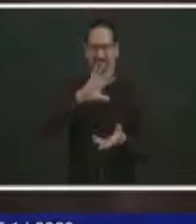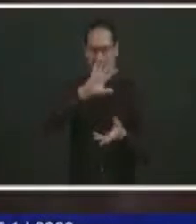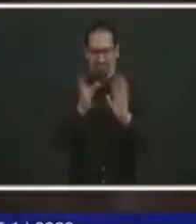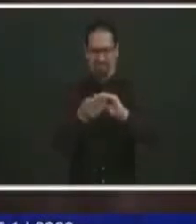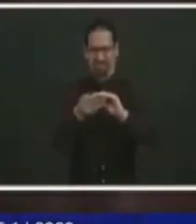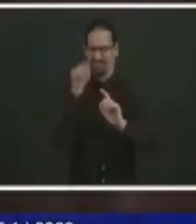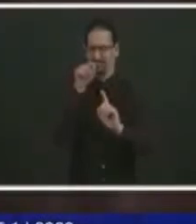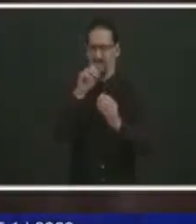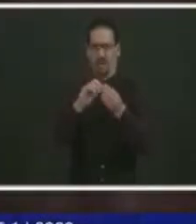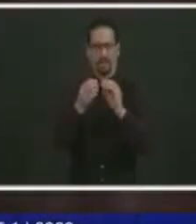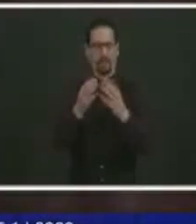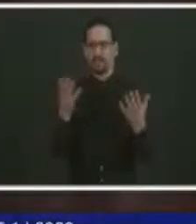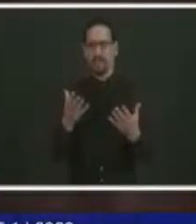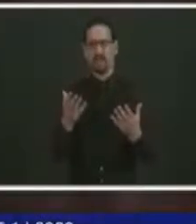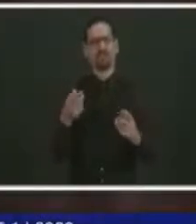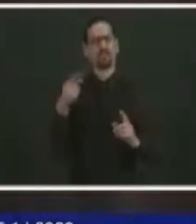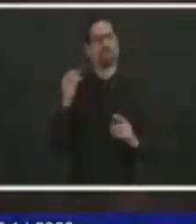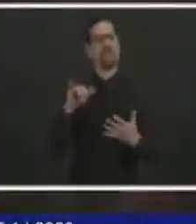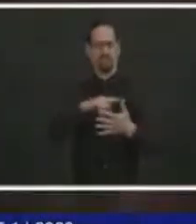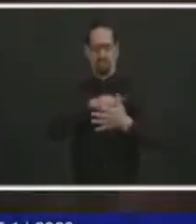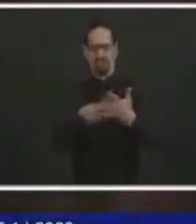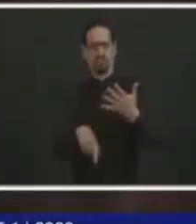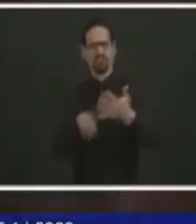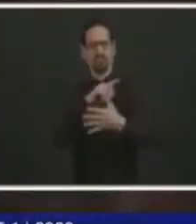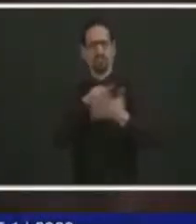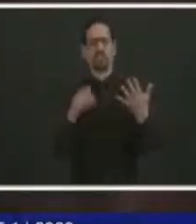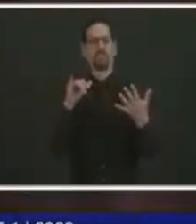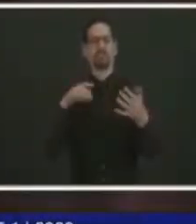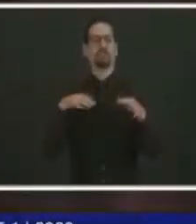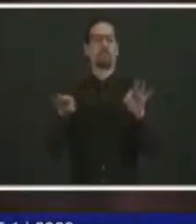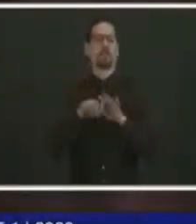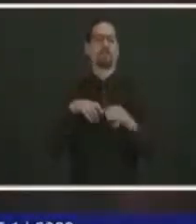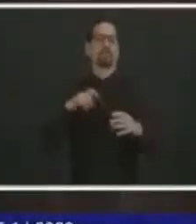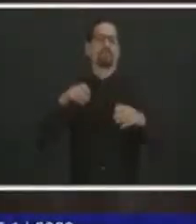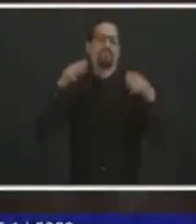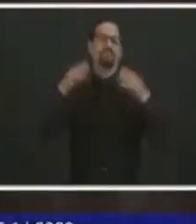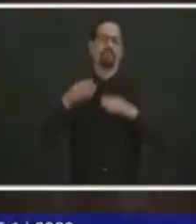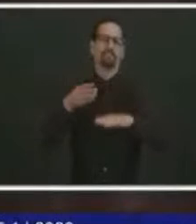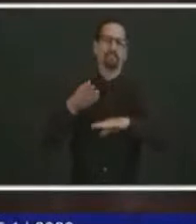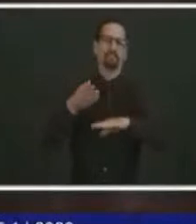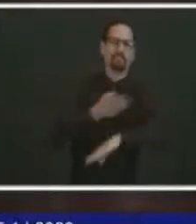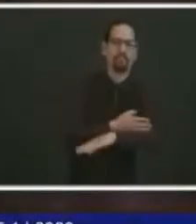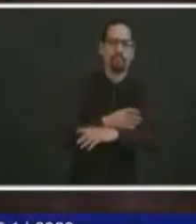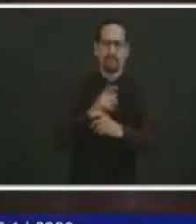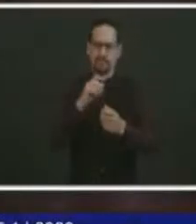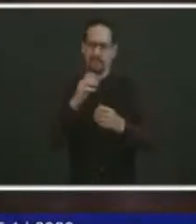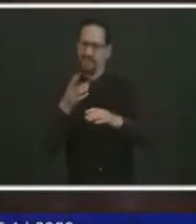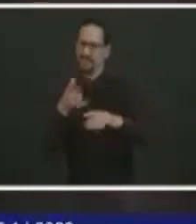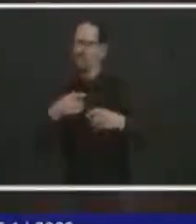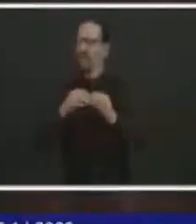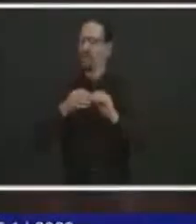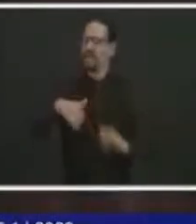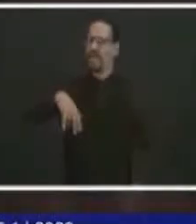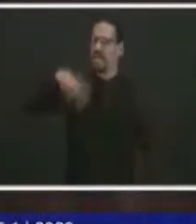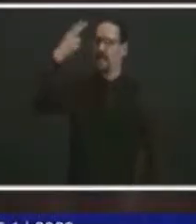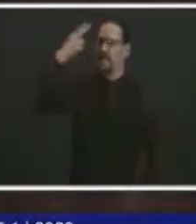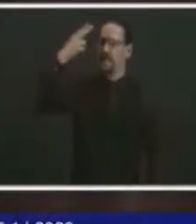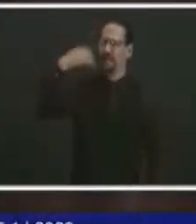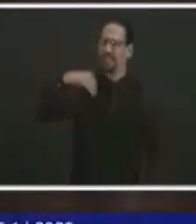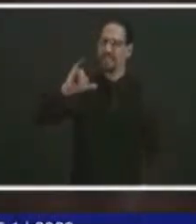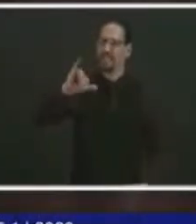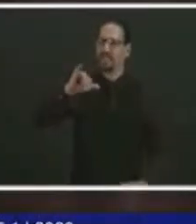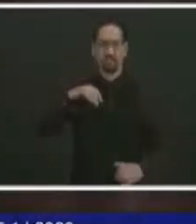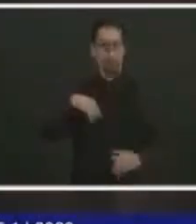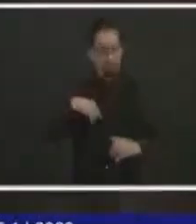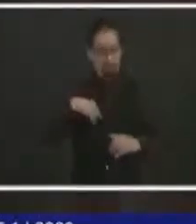the respective areas. These are numbers that we all agree are unacceptable, and while